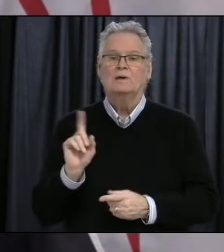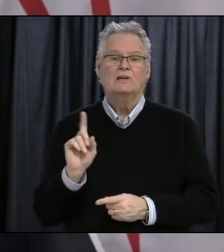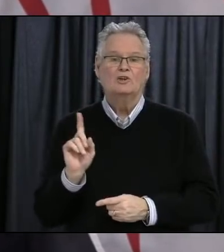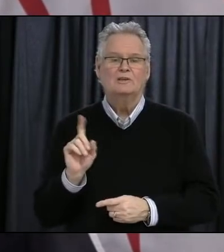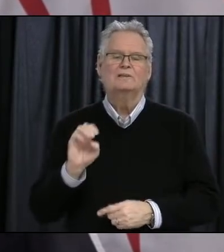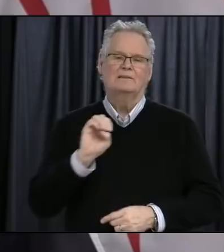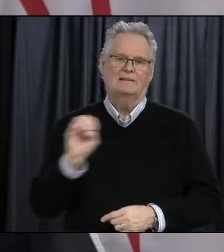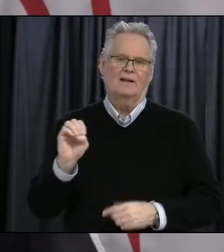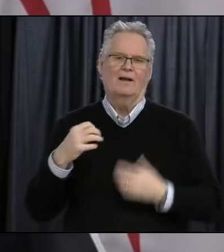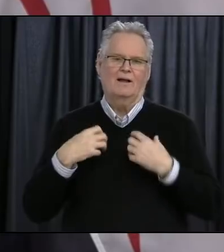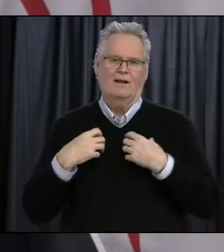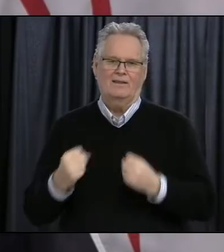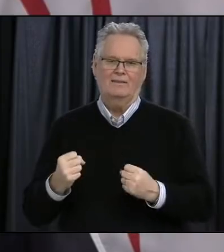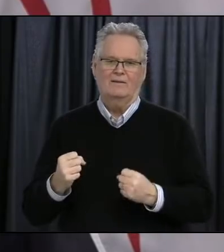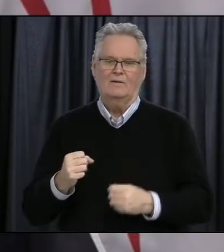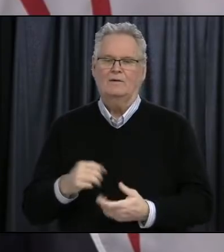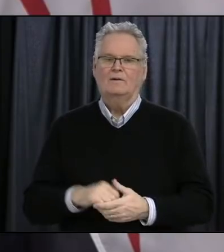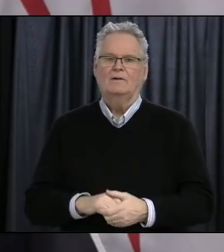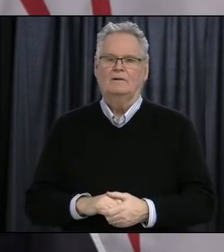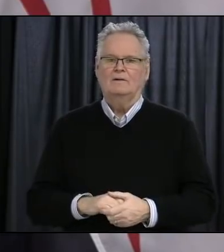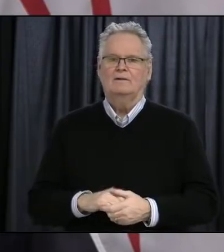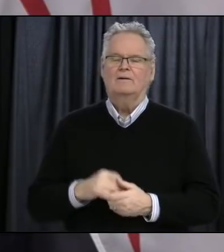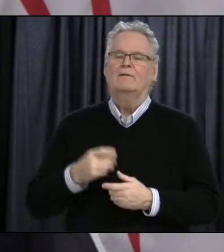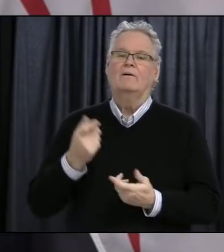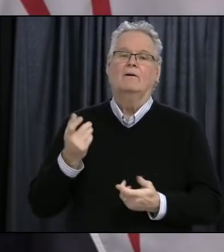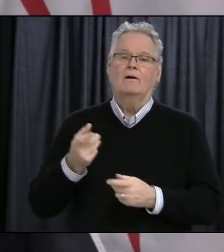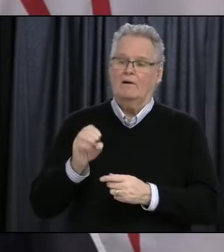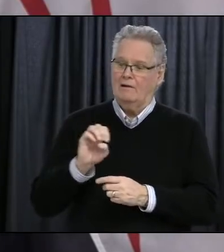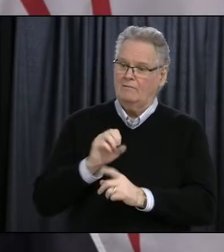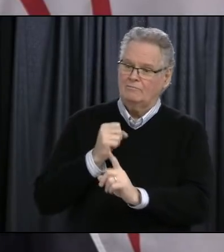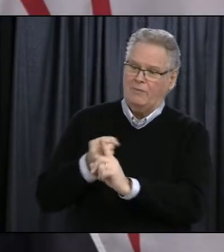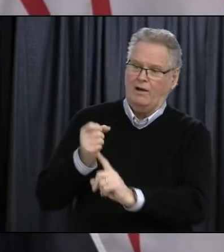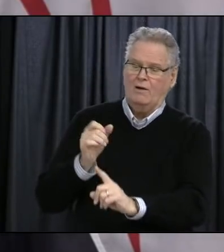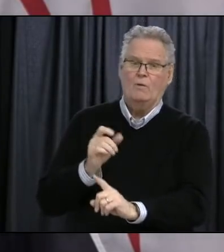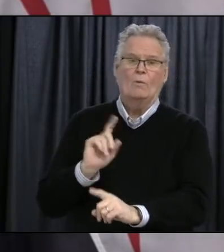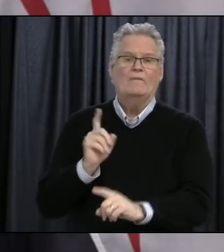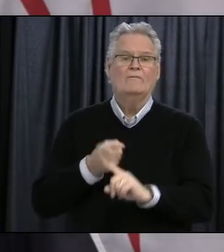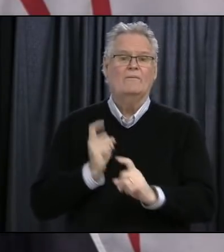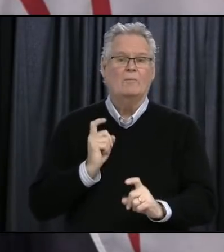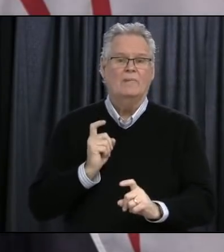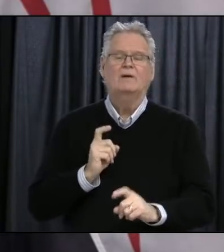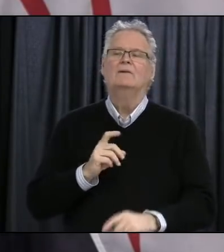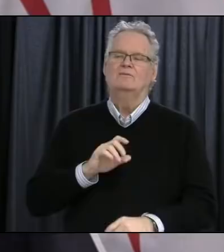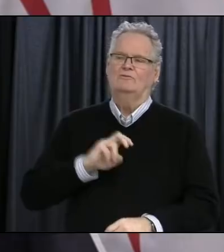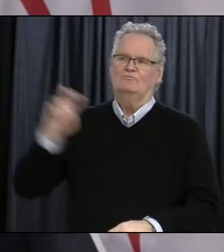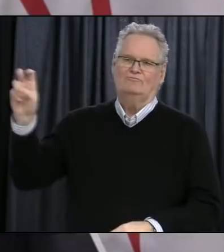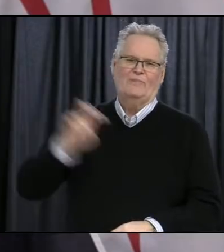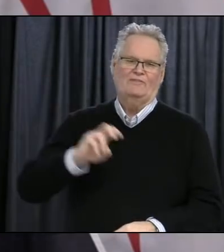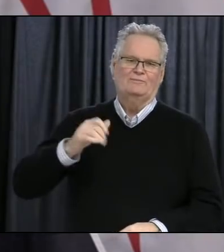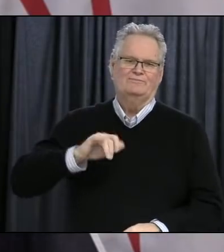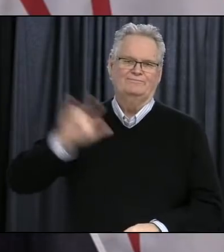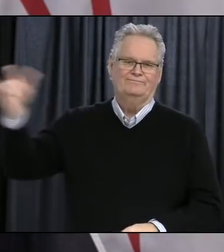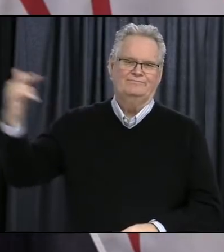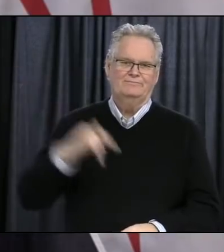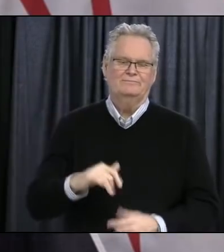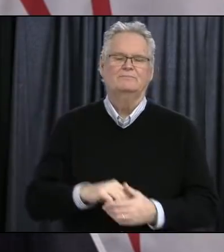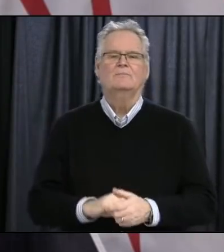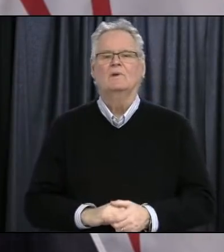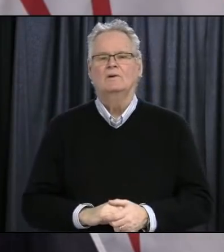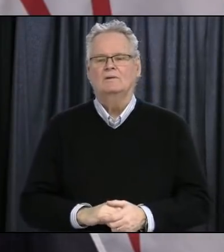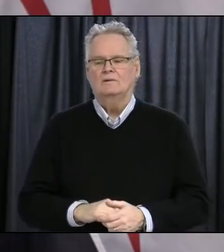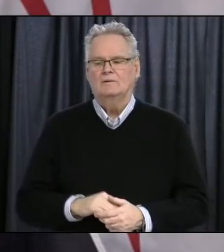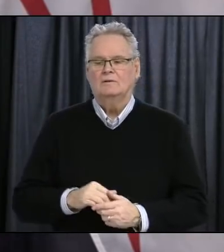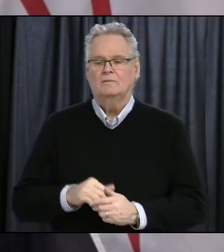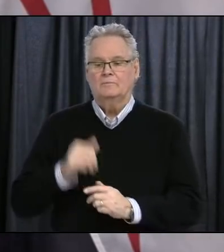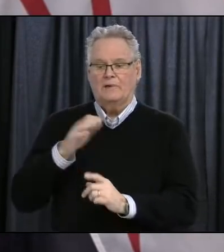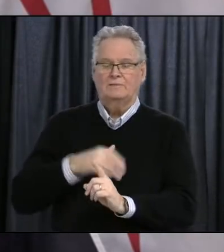is related to travel. The individual is between the ages of 40 and 49. The total number of cases in our province is now